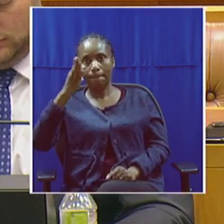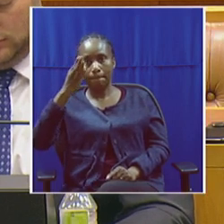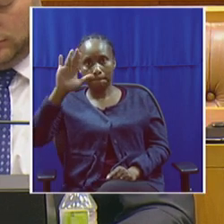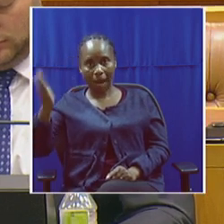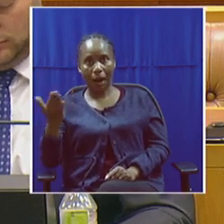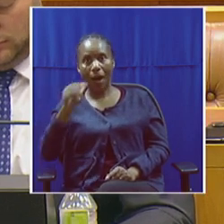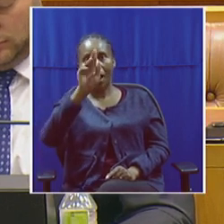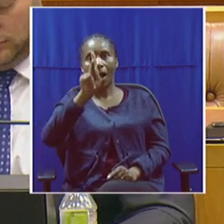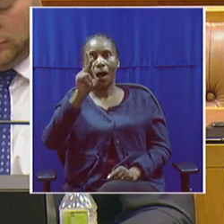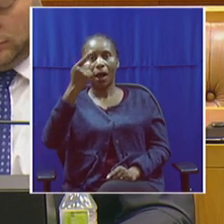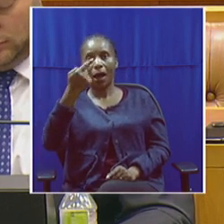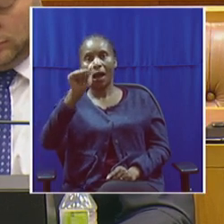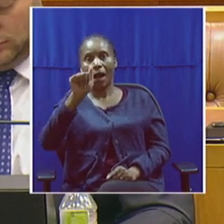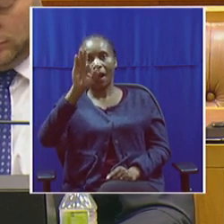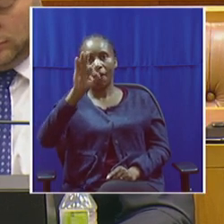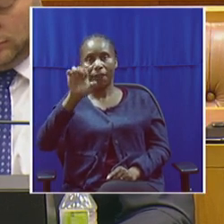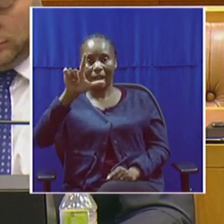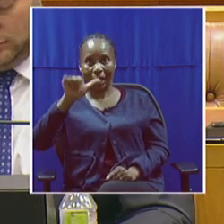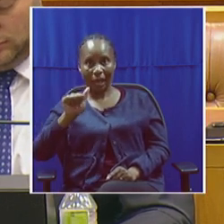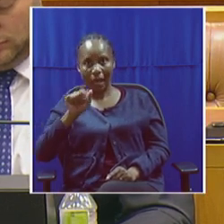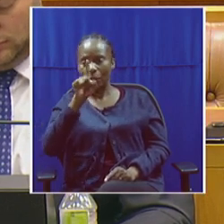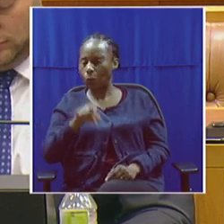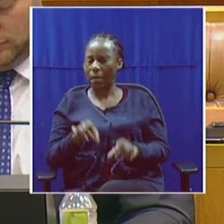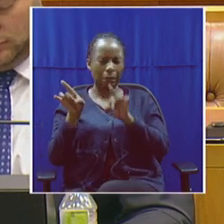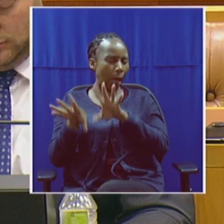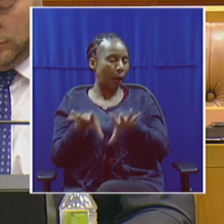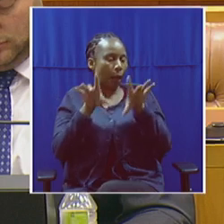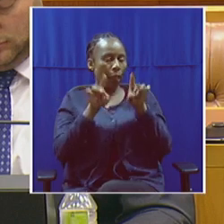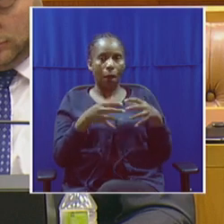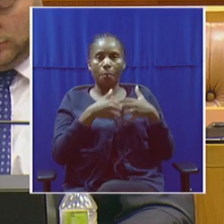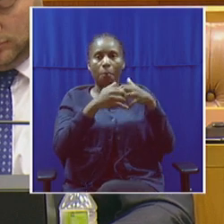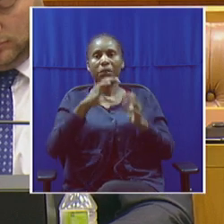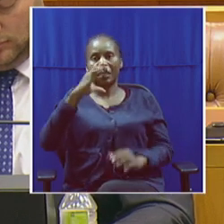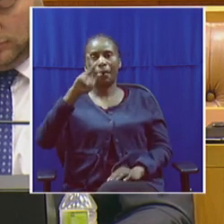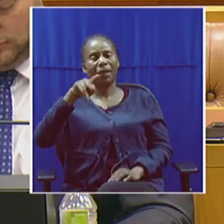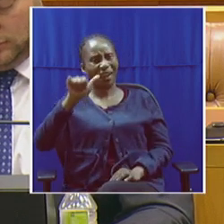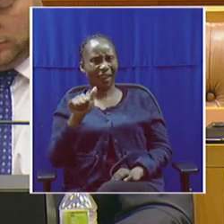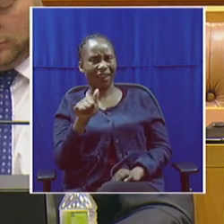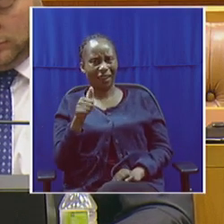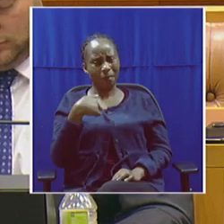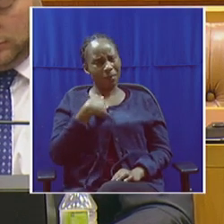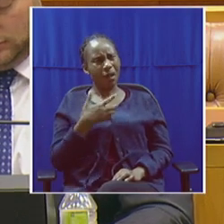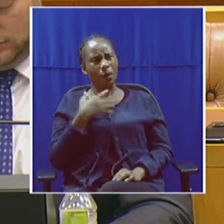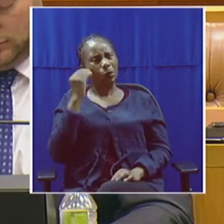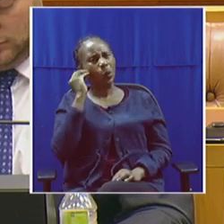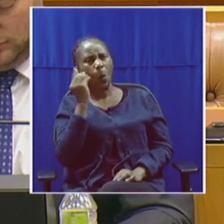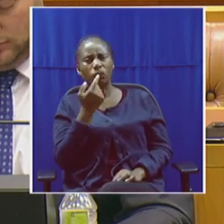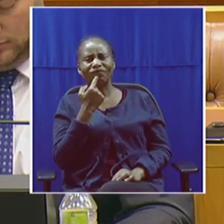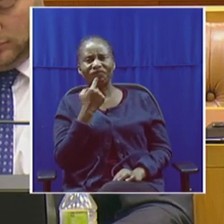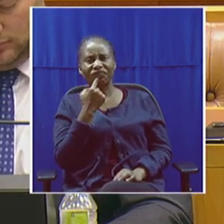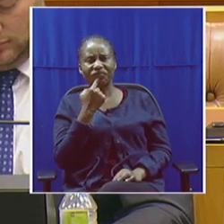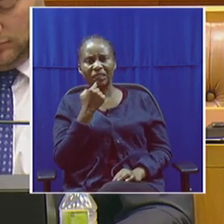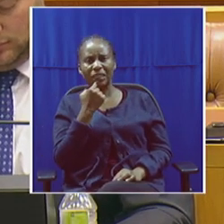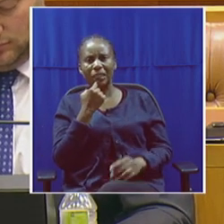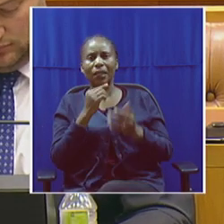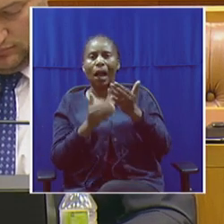uh they are struggling to form a CPA and I am quoting the daily Maverick where they say under the